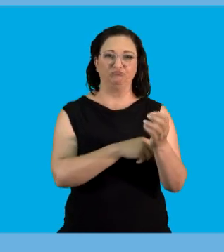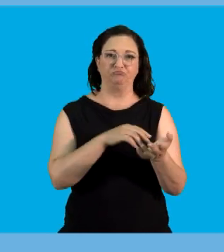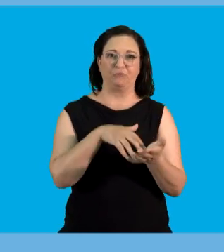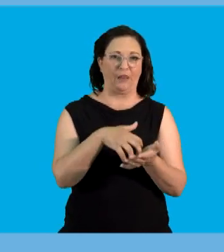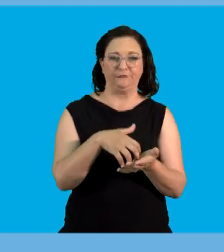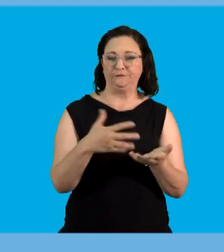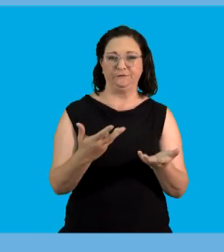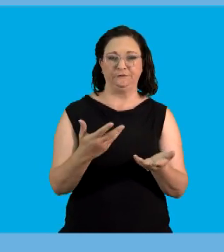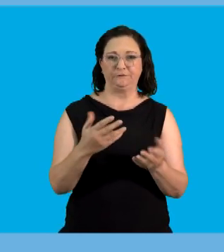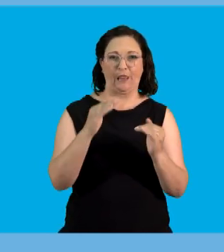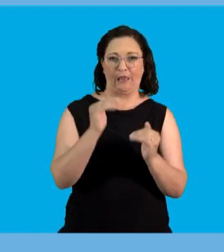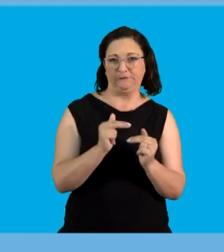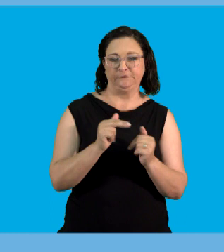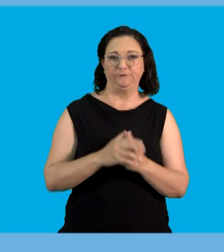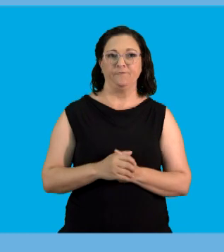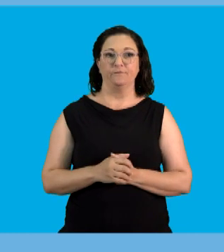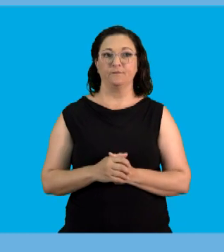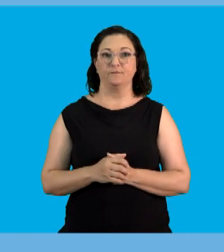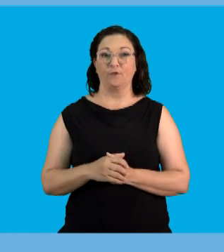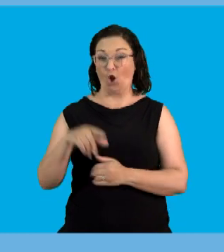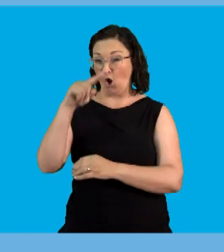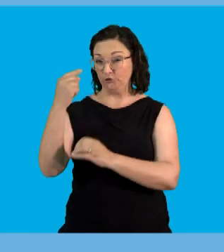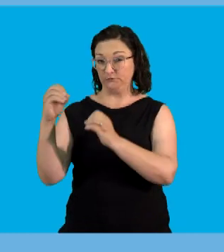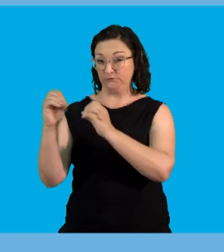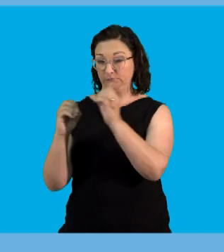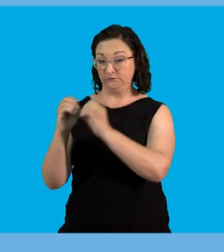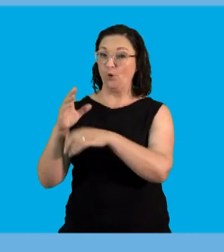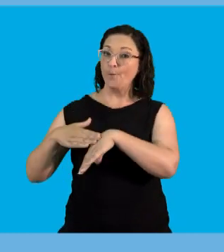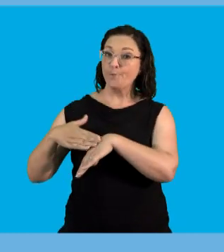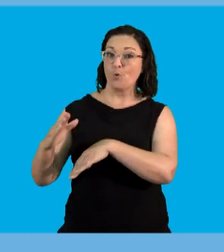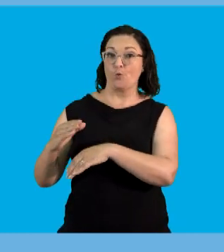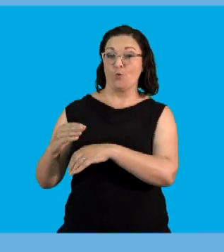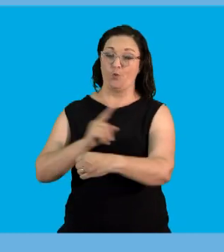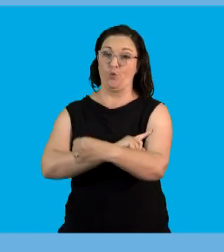And then the hot gas, the particles there will have more energy.